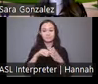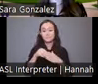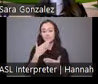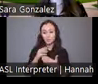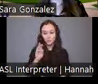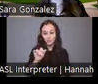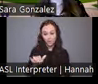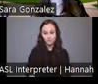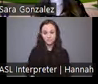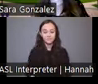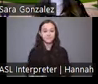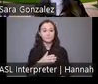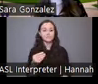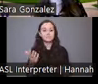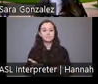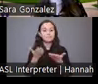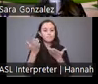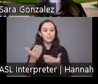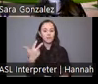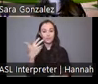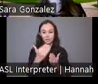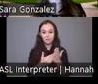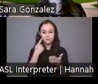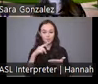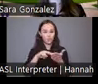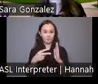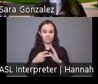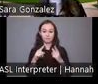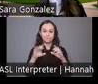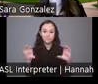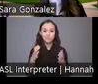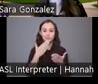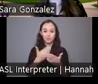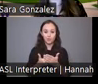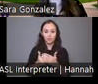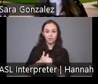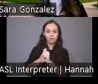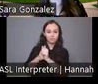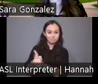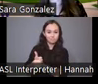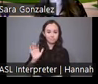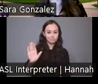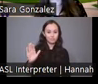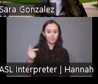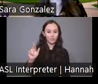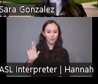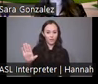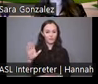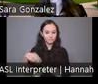And here I offer three lessons for what it means to do good according to the terms set by the Grand Ronde Nation.